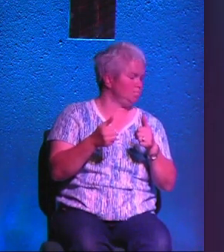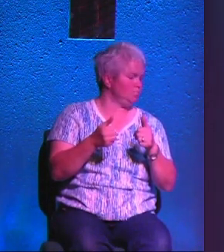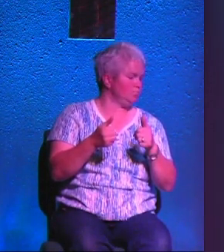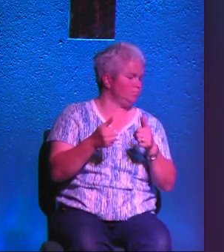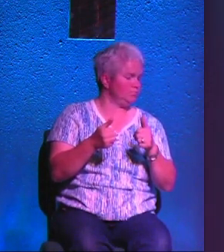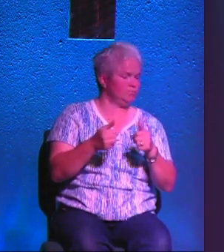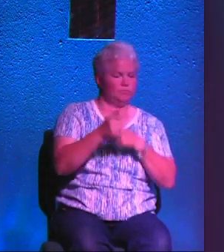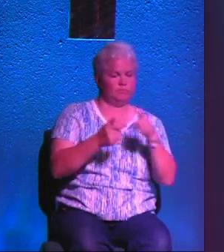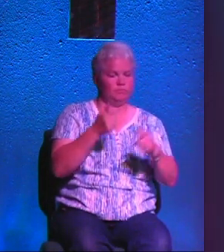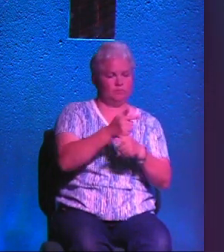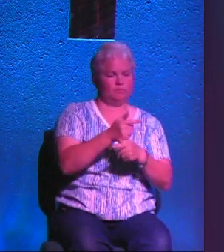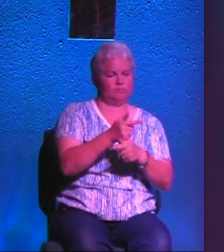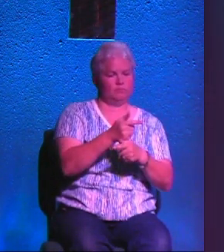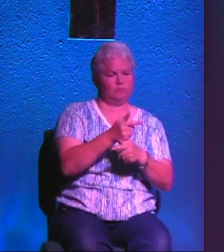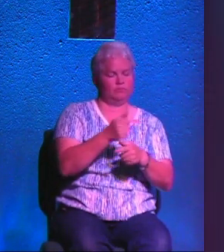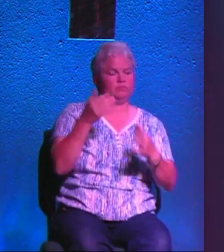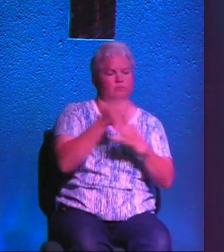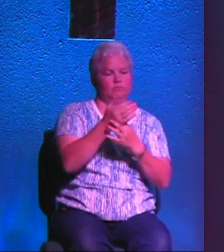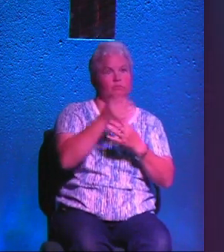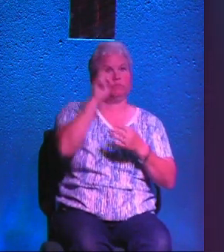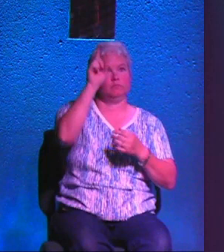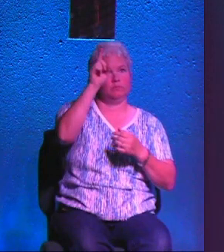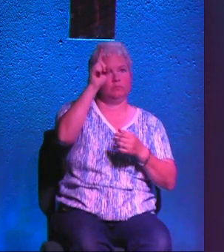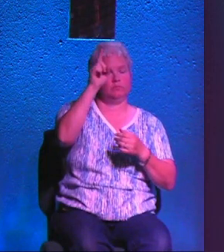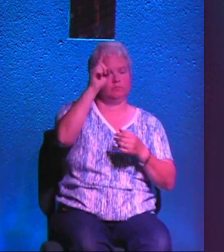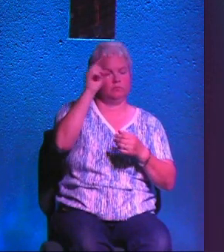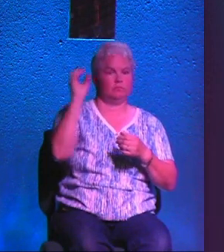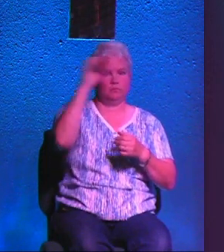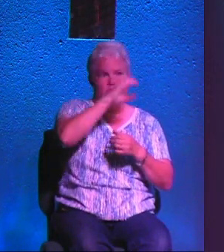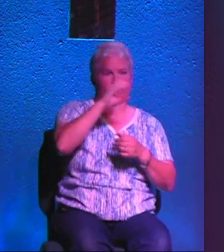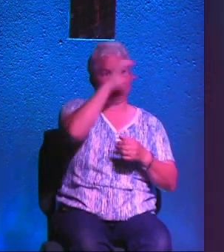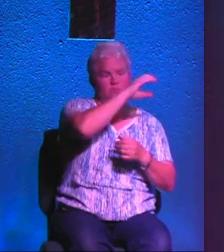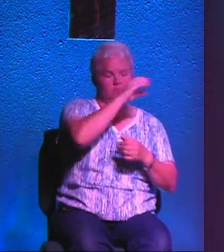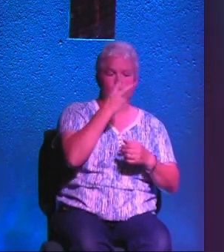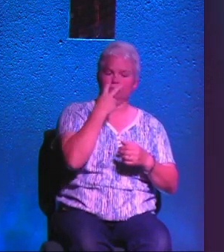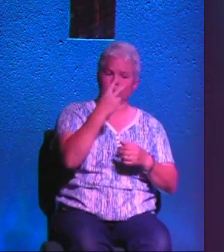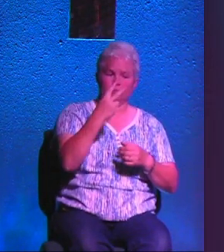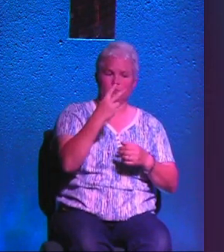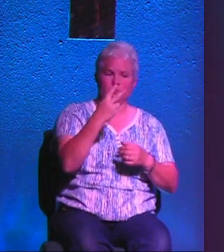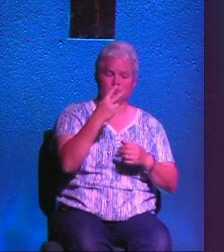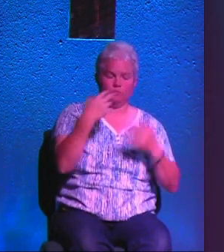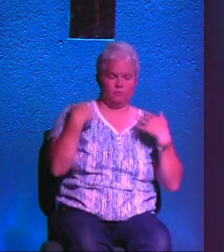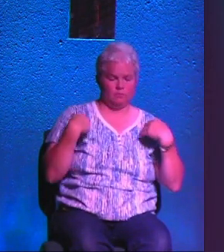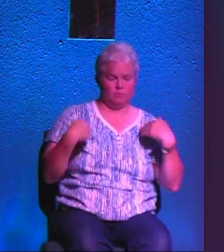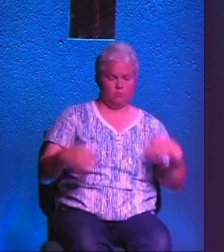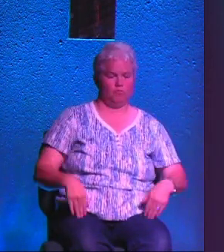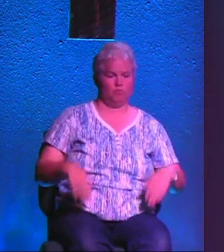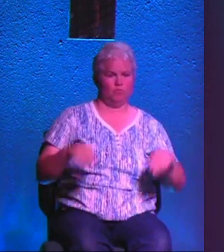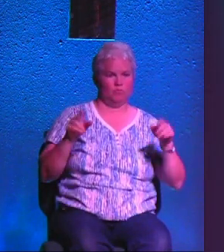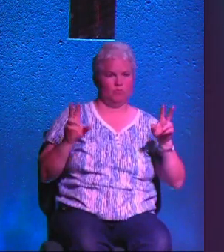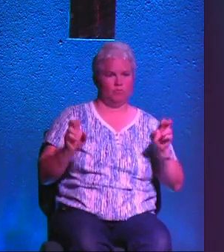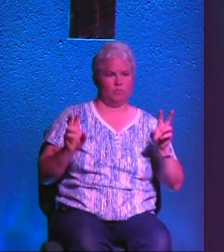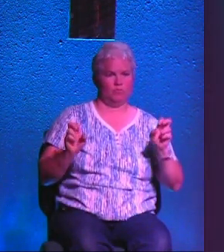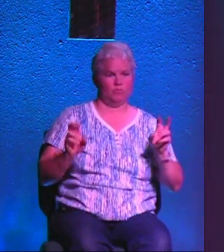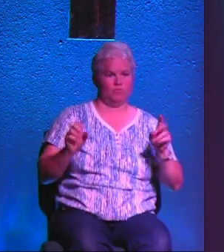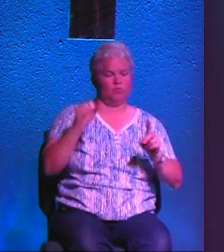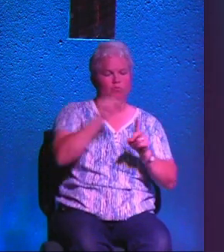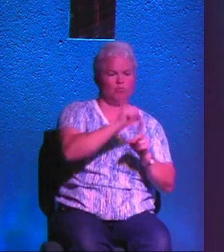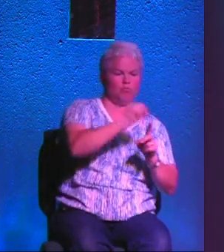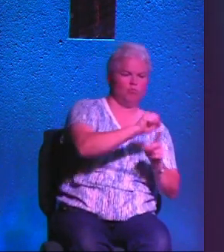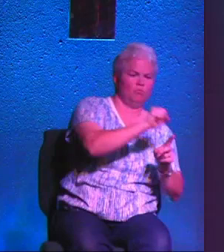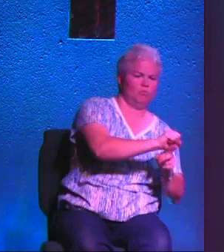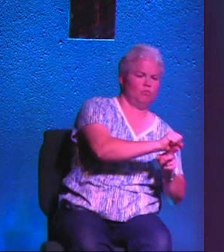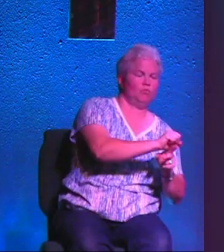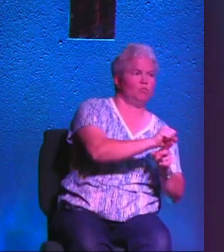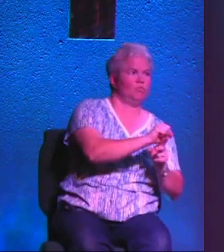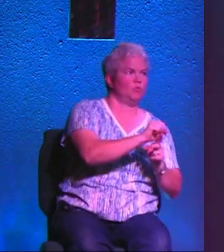a life of righteousness through him. Therefore, seeing my body is the enemy, and punishing